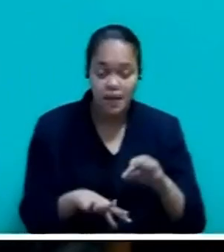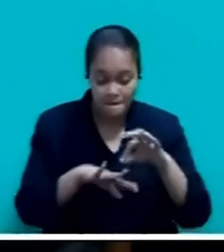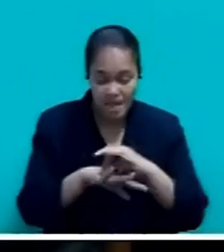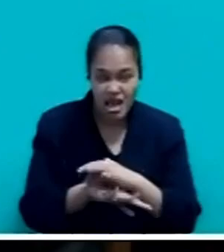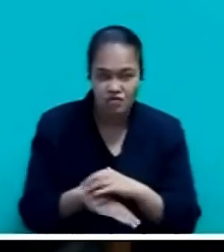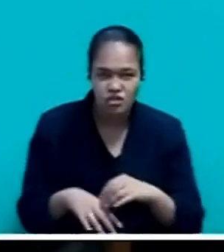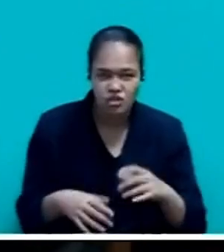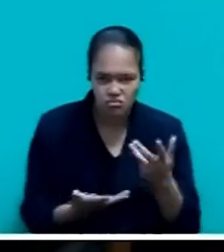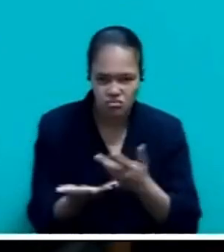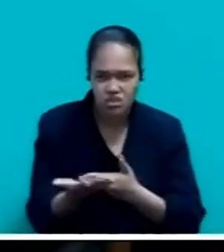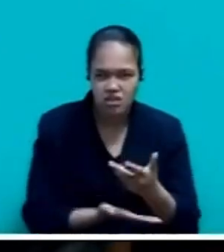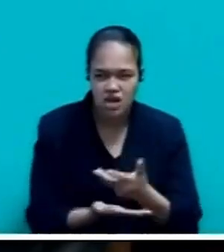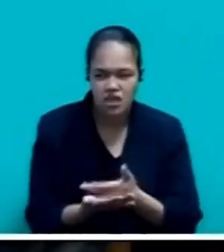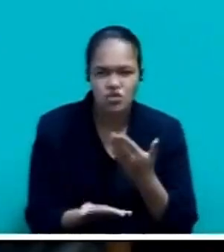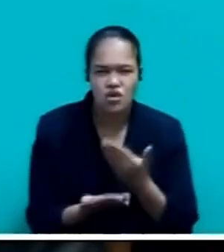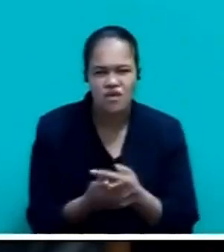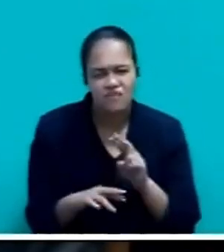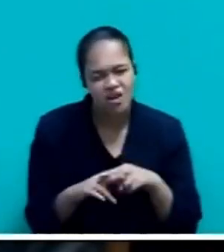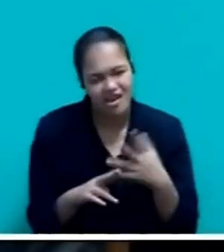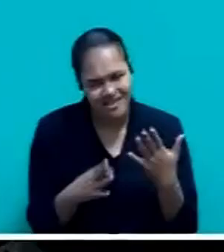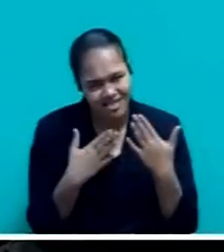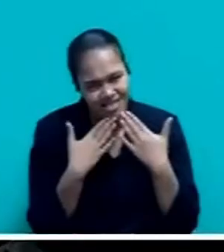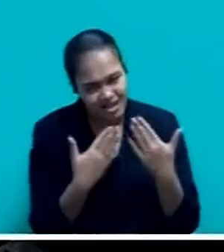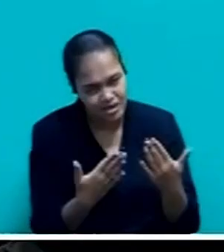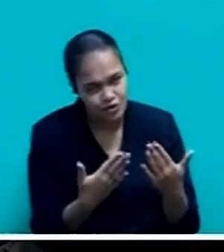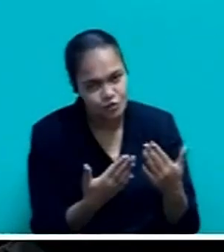Mr. Speaker, thank you.